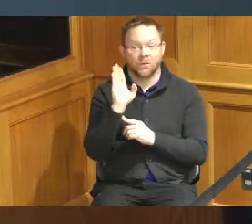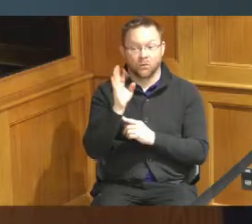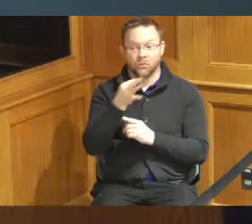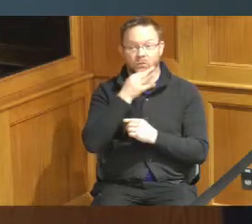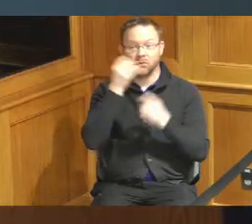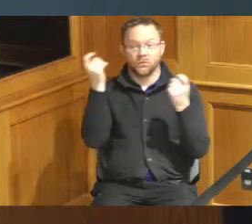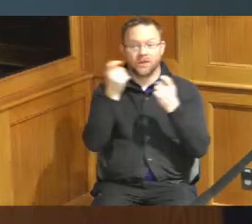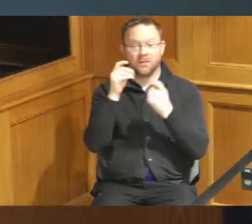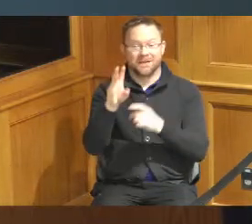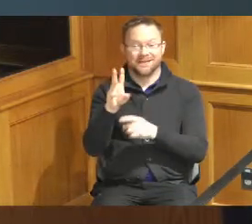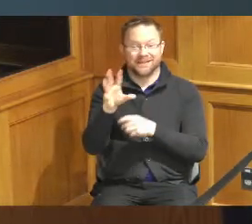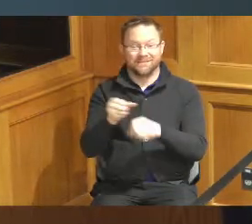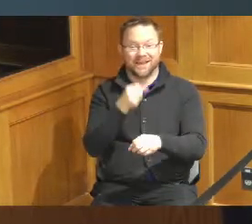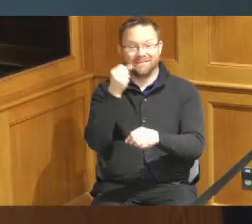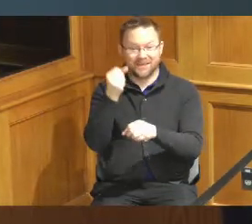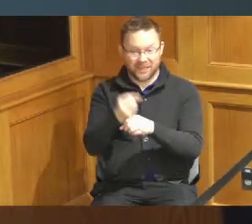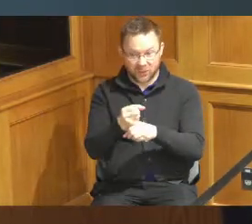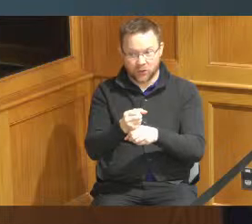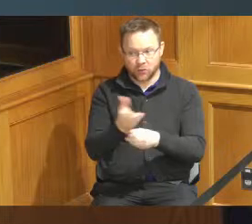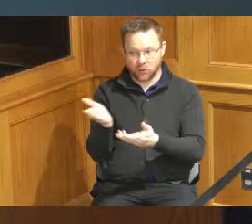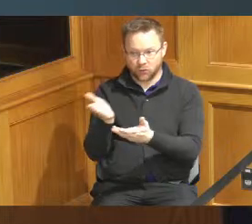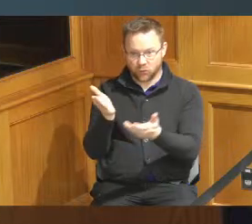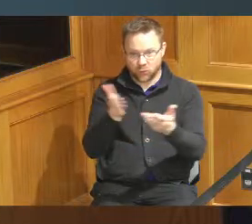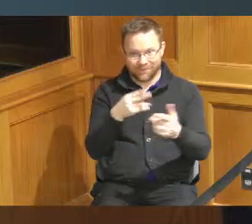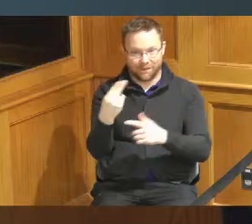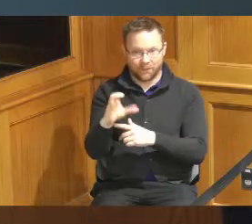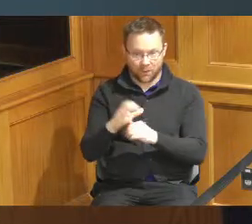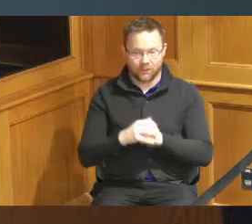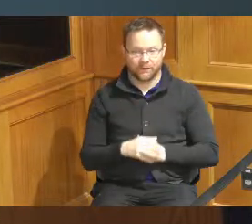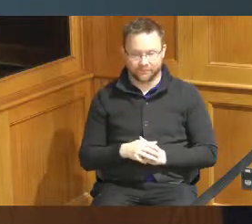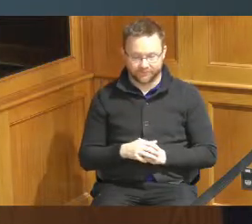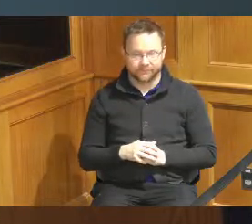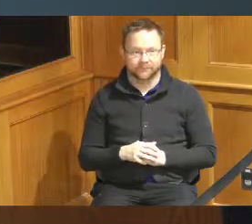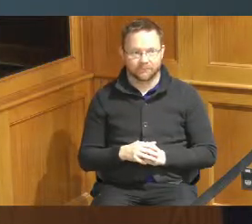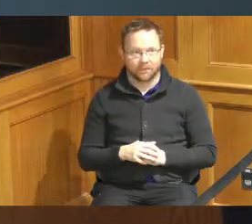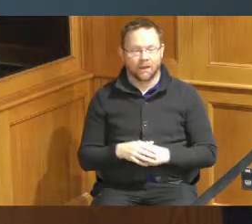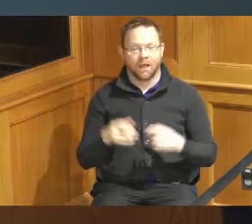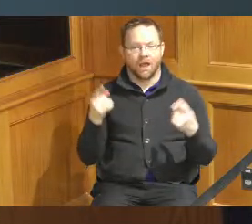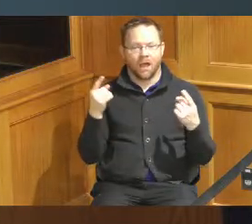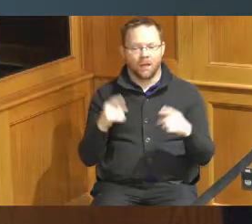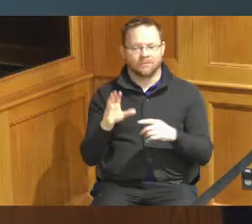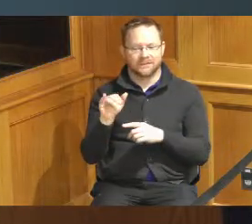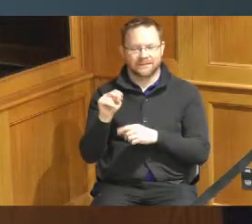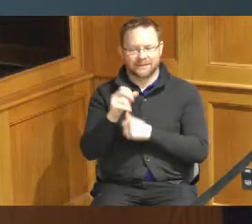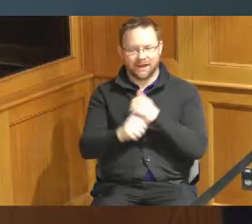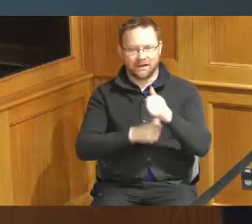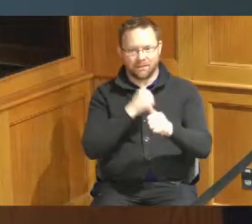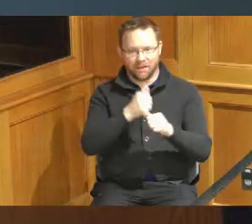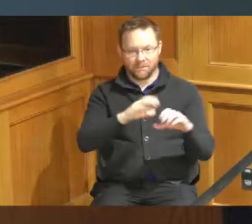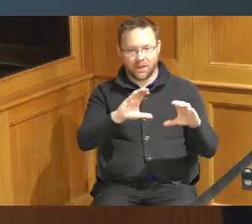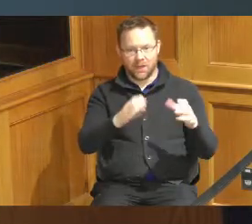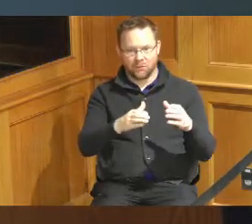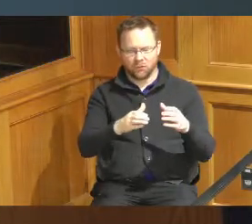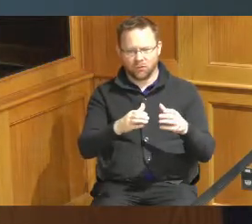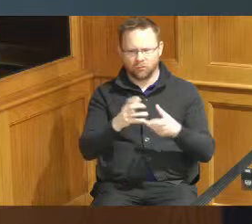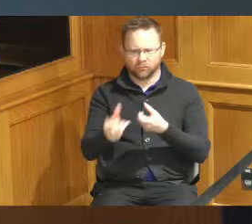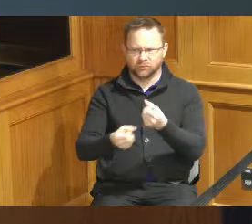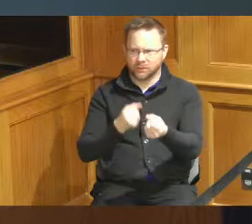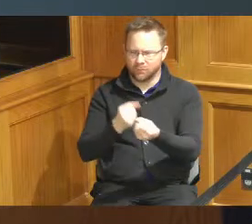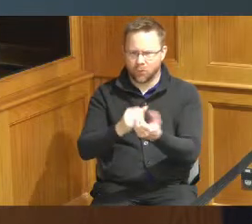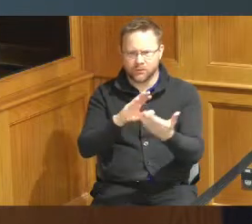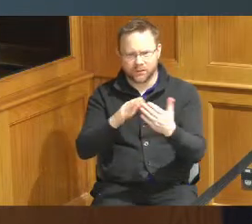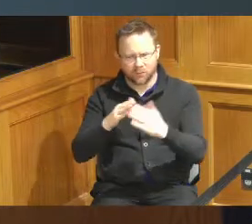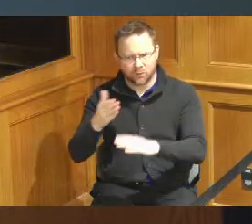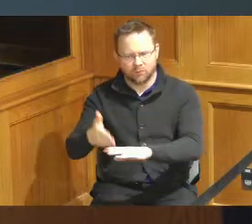celebrating 65 years of service here in Hamilton County. Whereas the Cincinnati Alumni Chapter invests in the betterment of